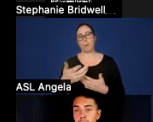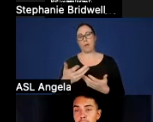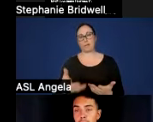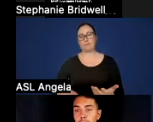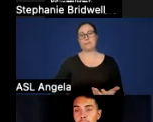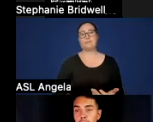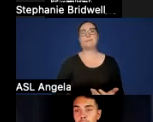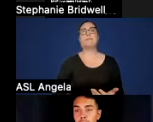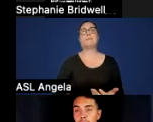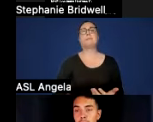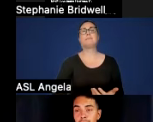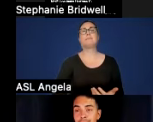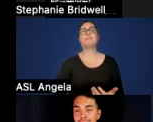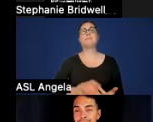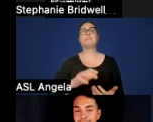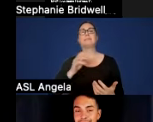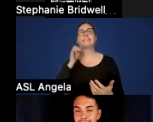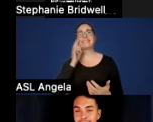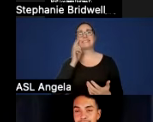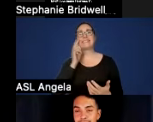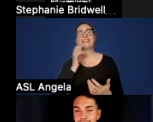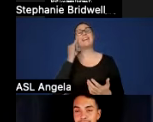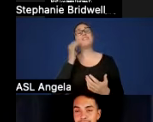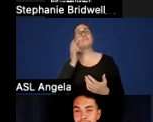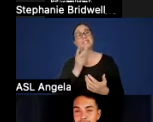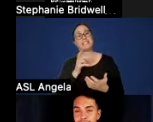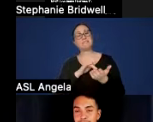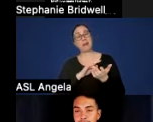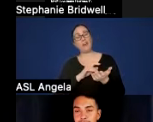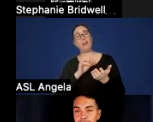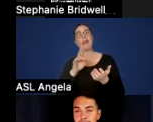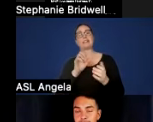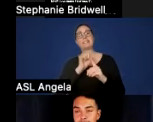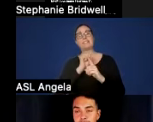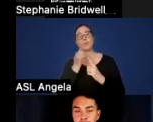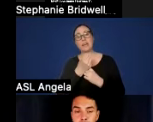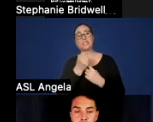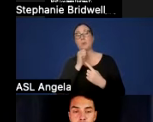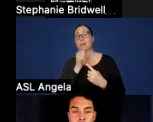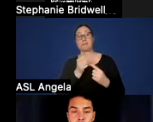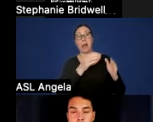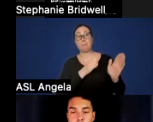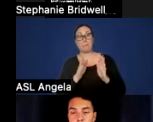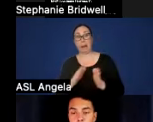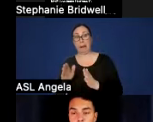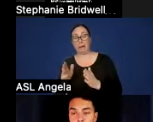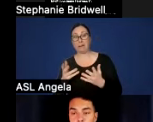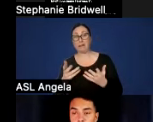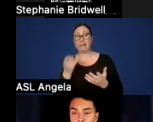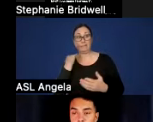situations where, maybe there is a lack of training or preparedness, let's like have a conversation